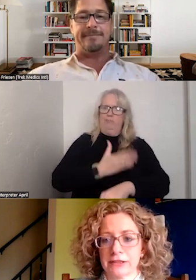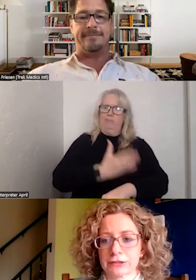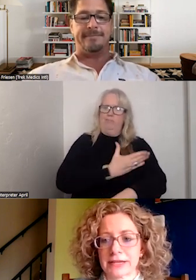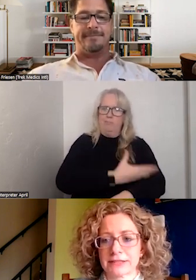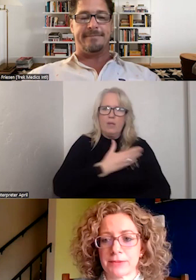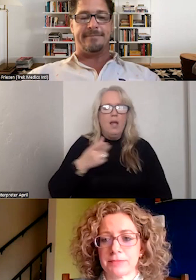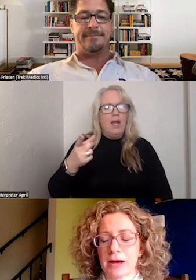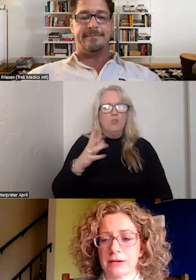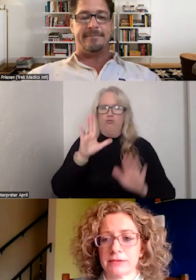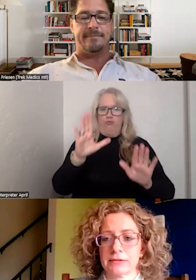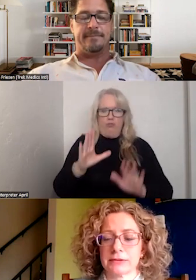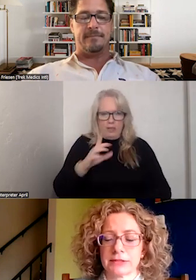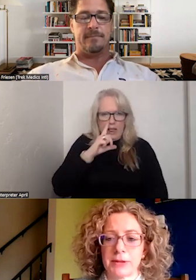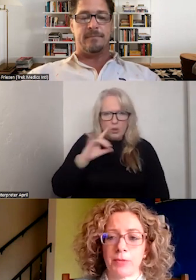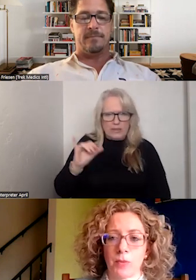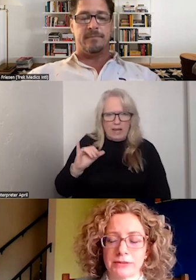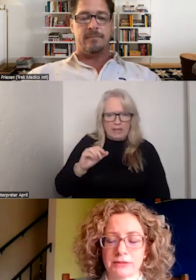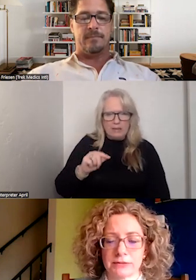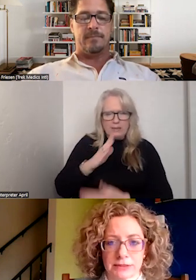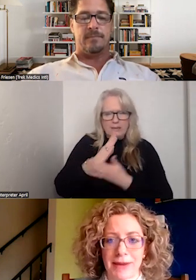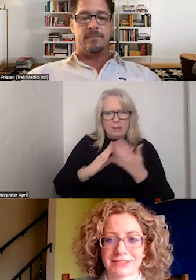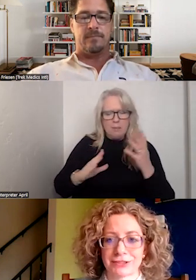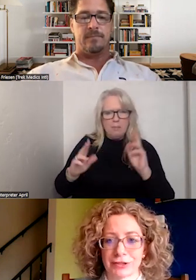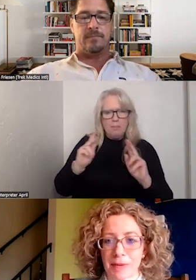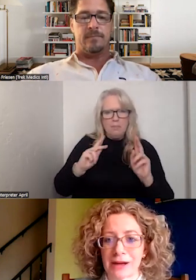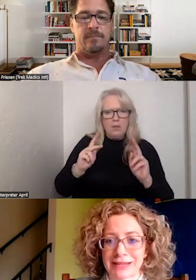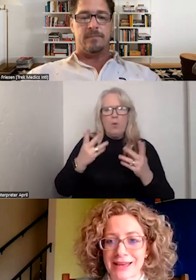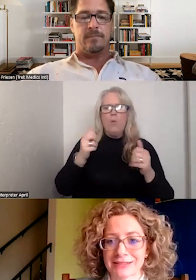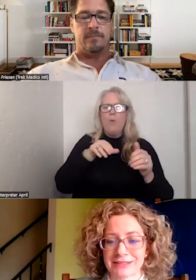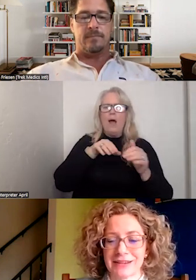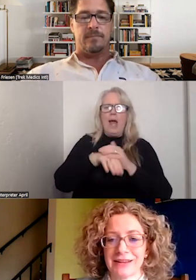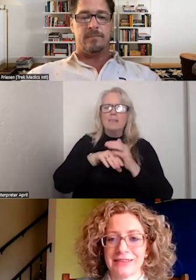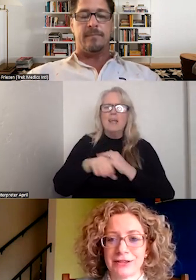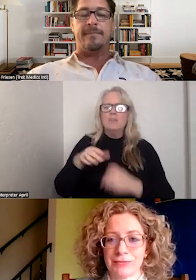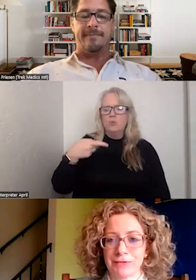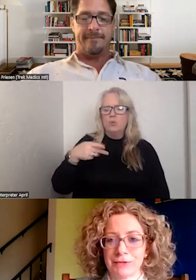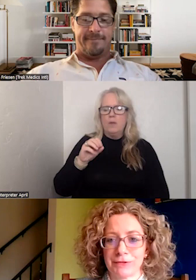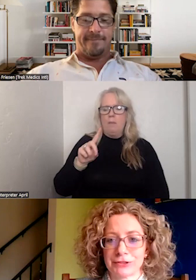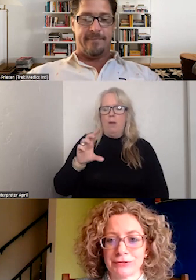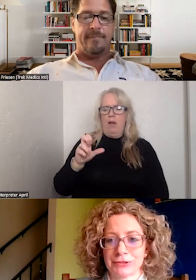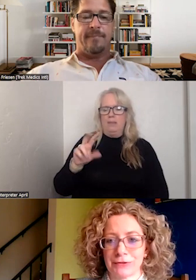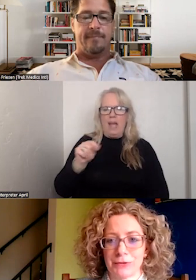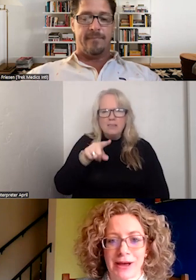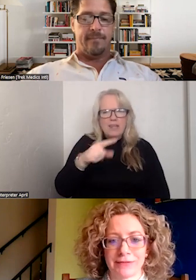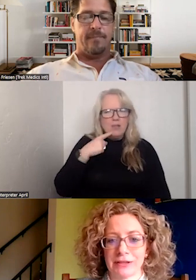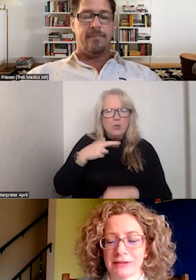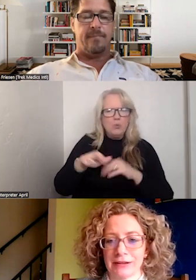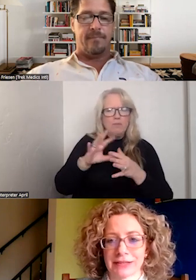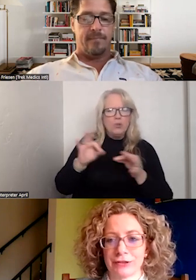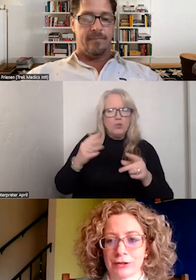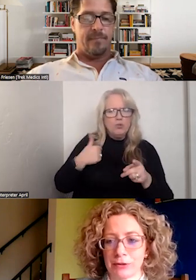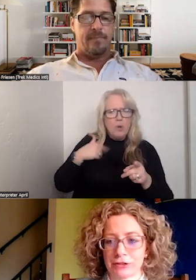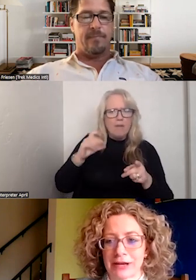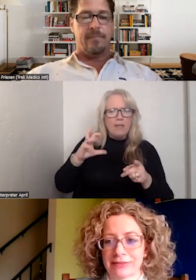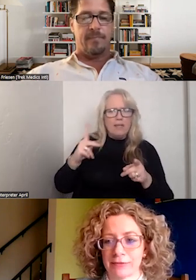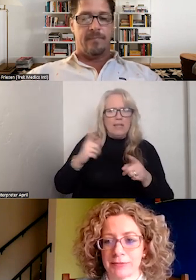Great, great. And it looks like some people want some access to the podcast that you referred to. So if you have a